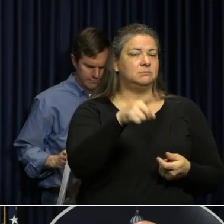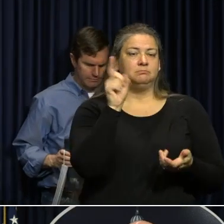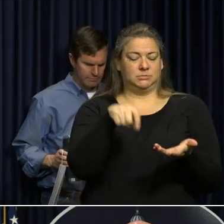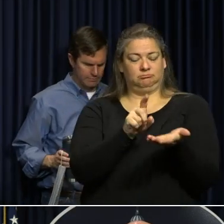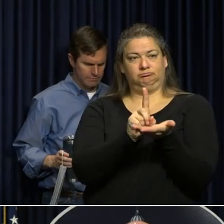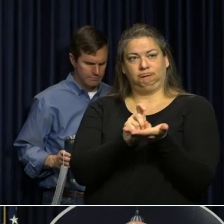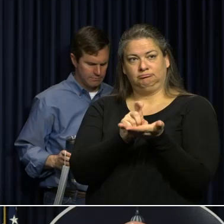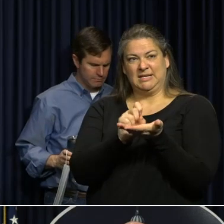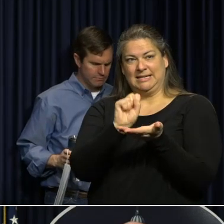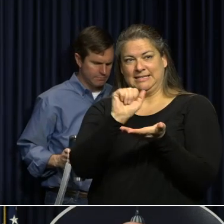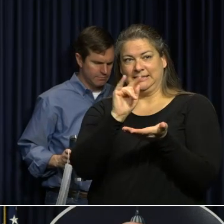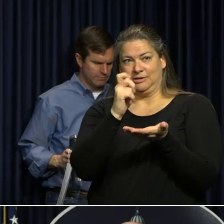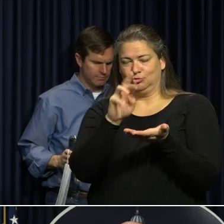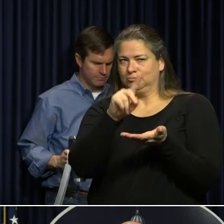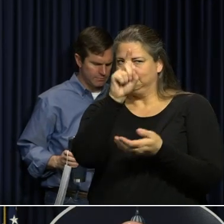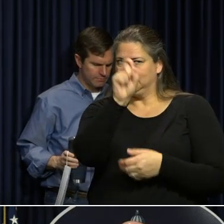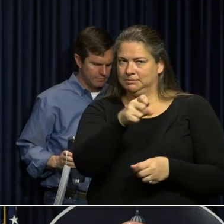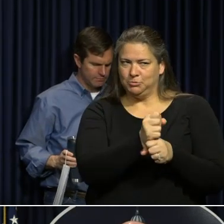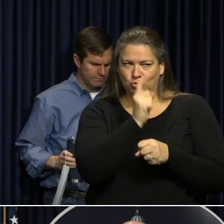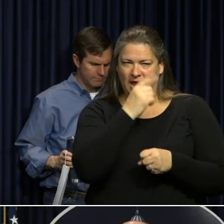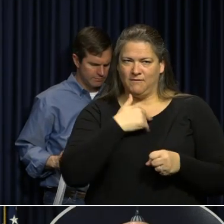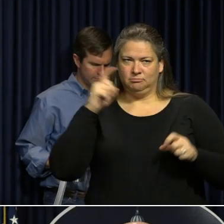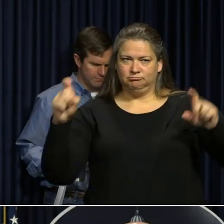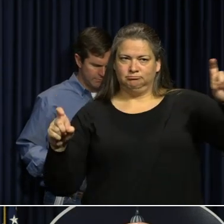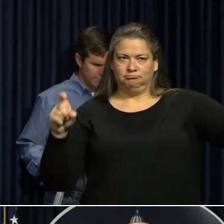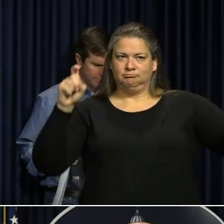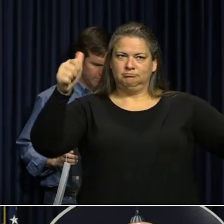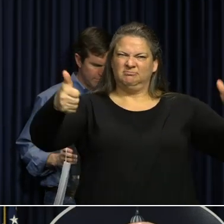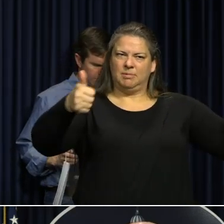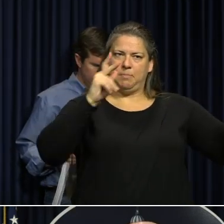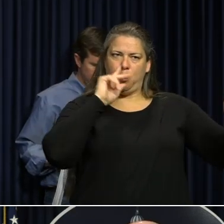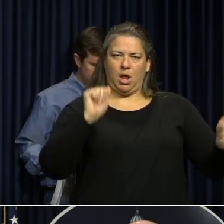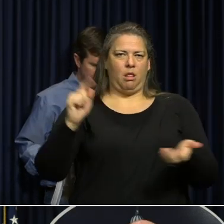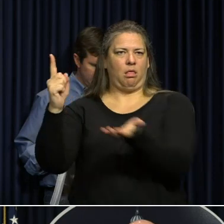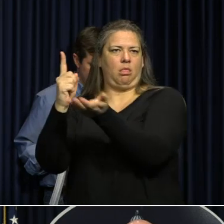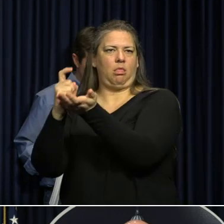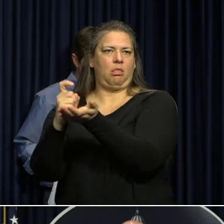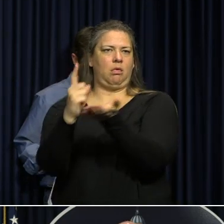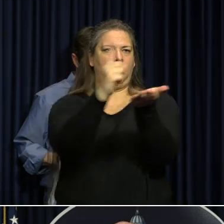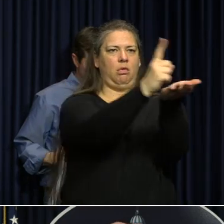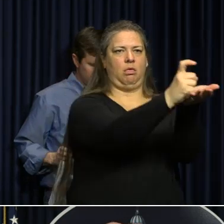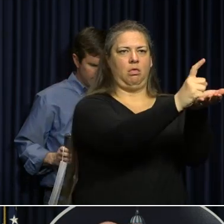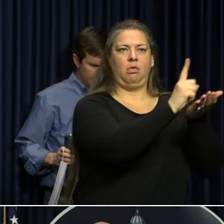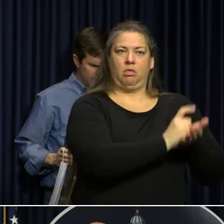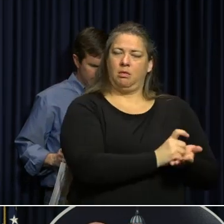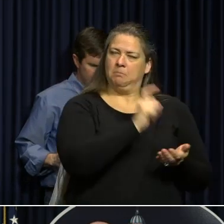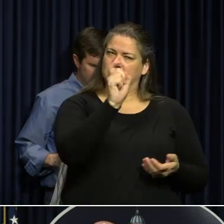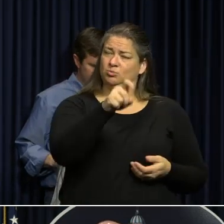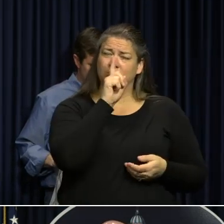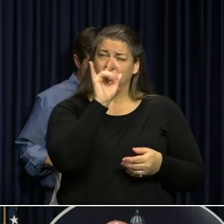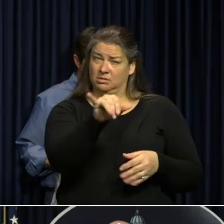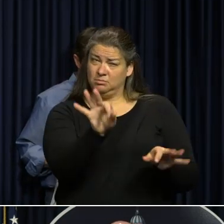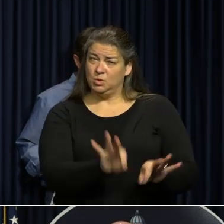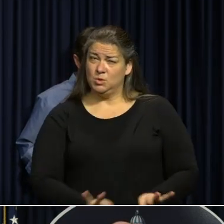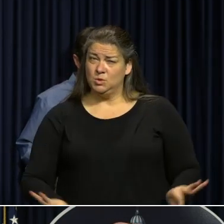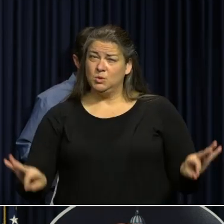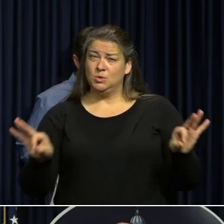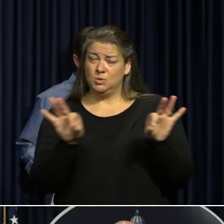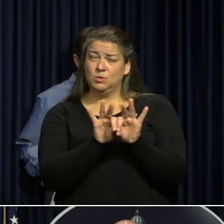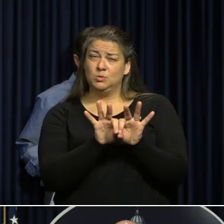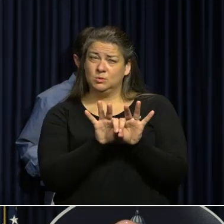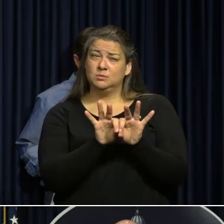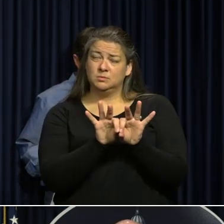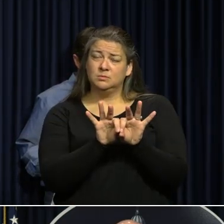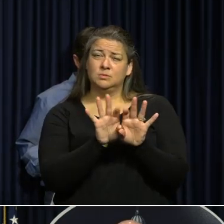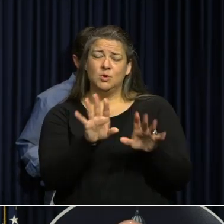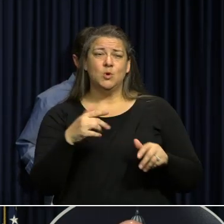You have to make sure there's hand sanitizer available throughout the facility for people to use. And this is important. We have tried